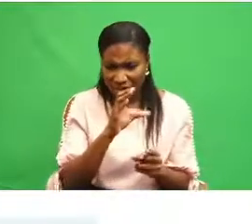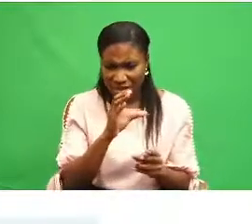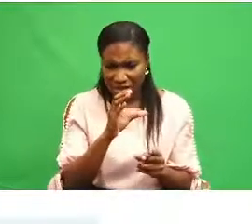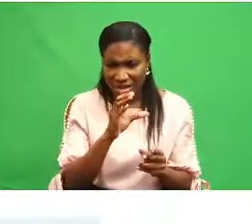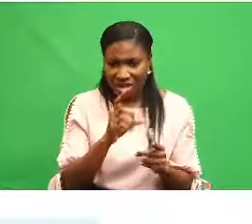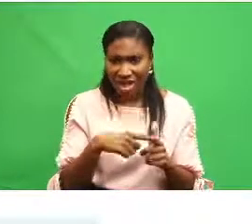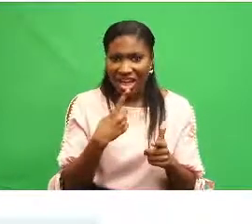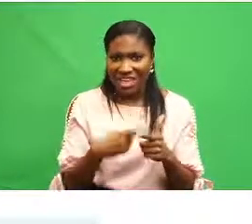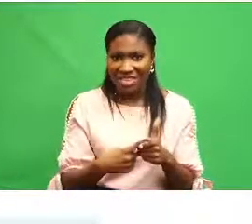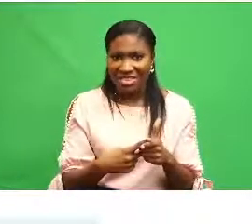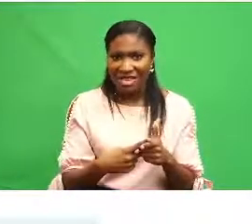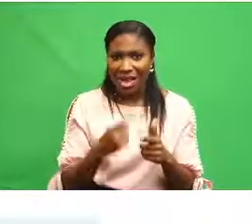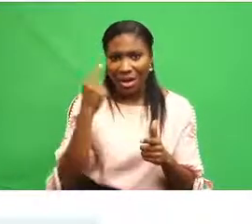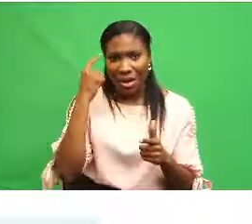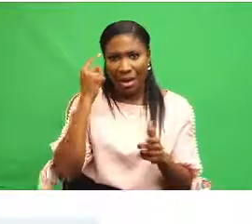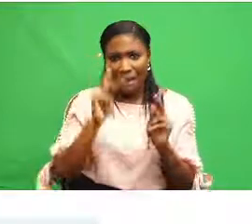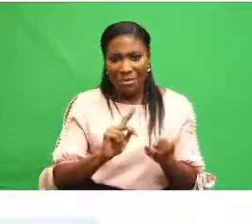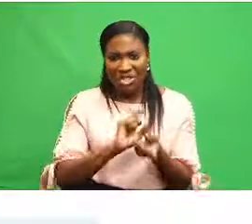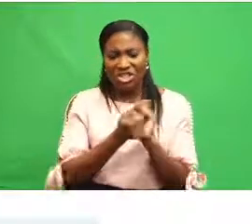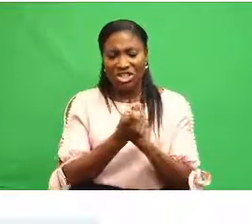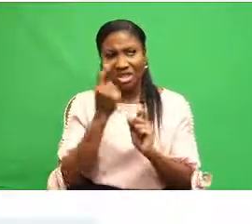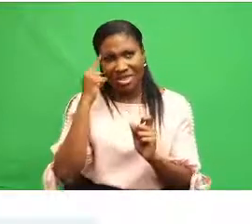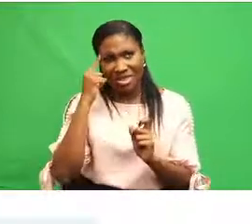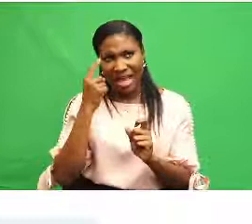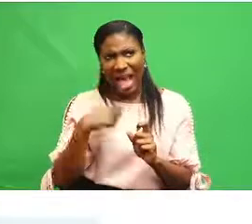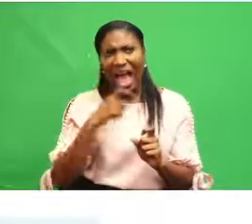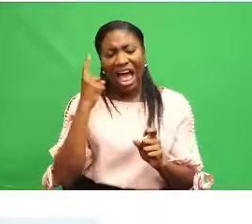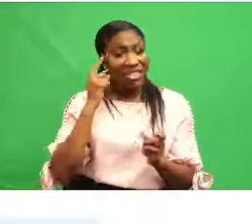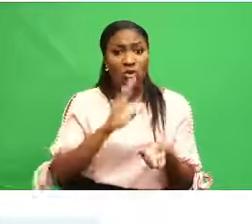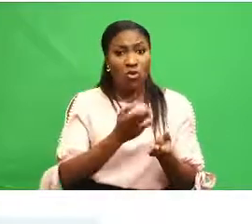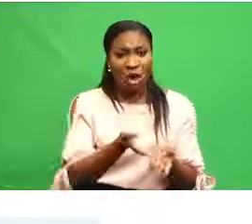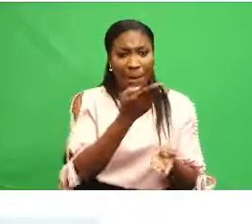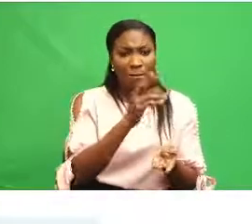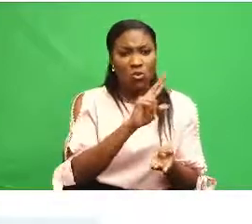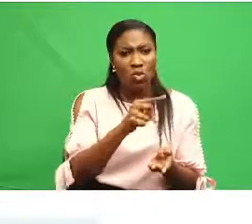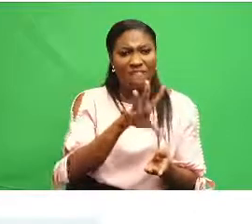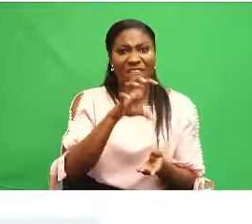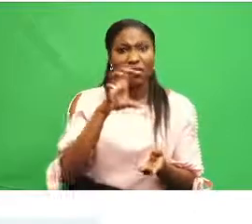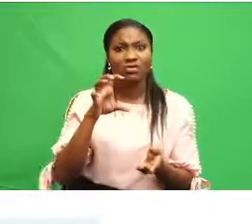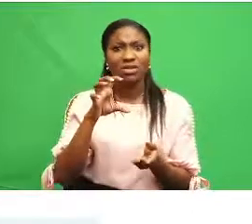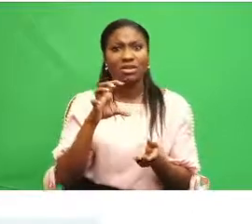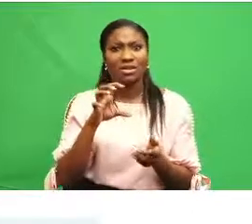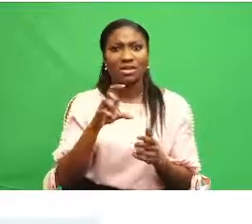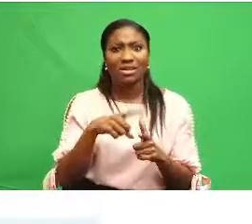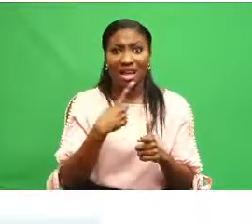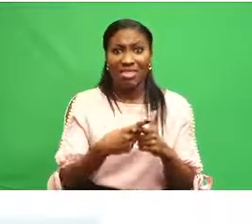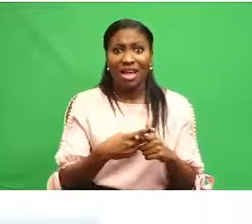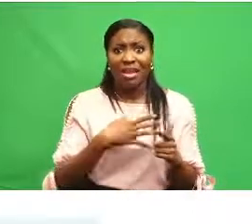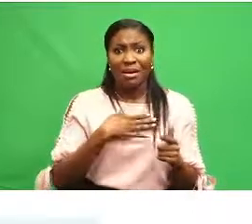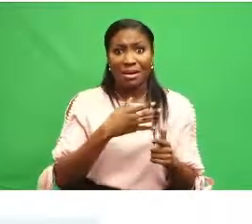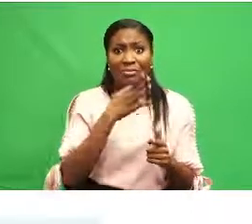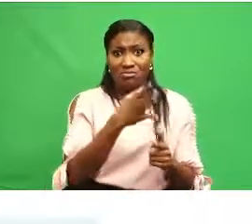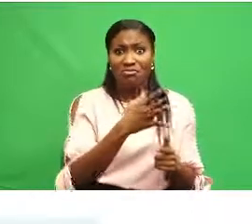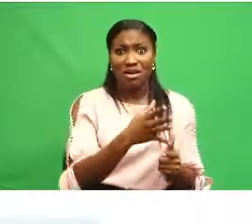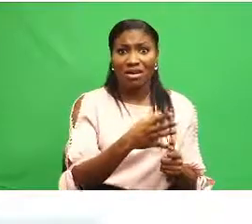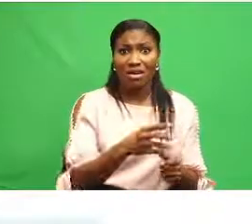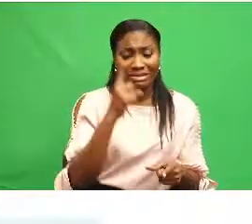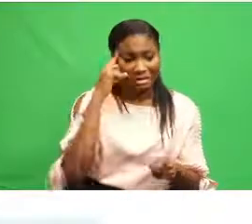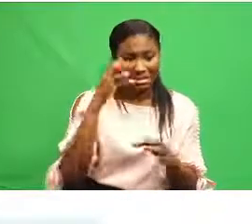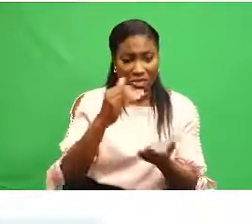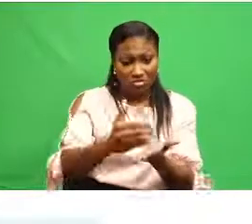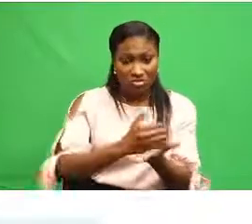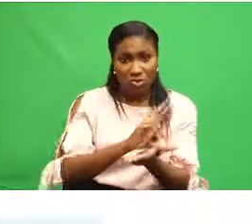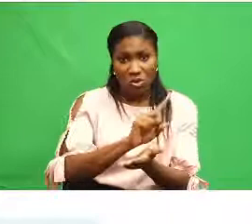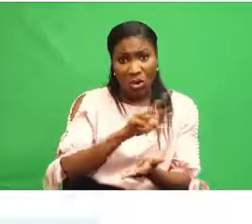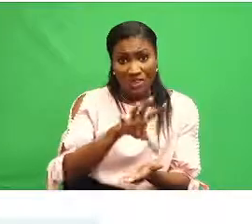about $2,500 she may need, you know. And so it went on, and he actually got $2,500. And in those days, they